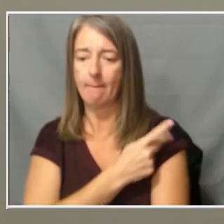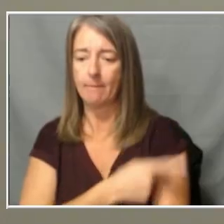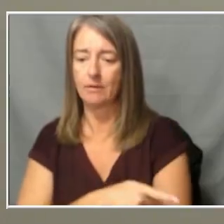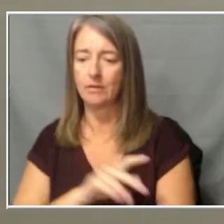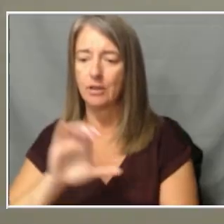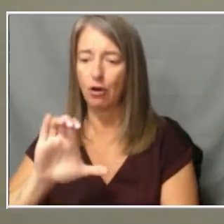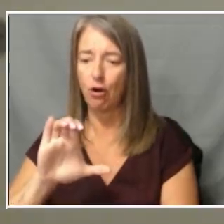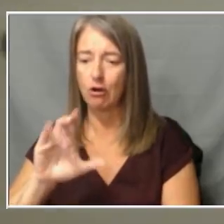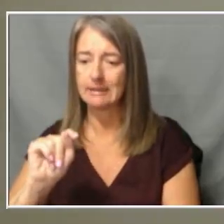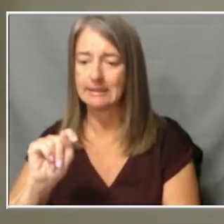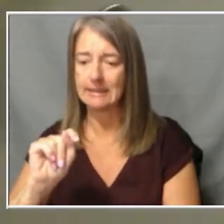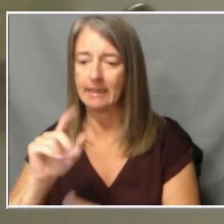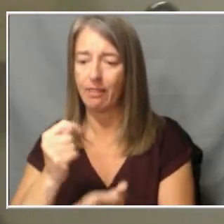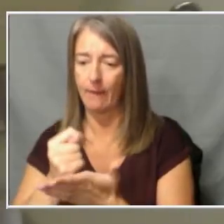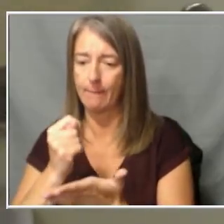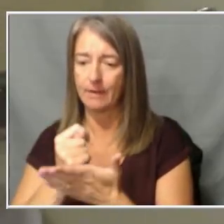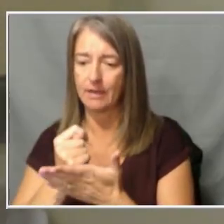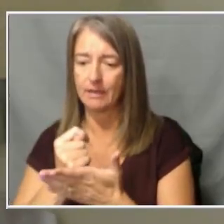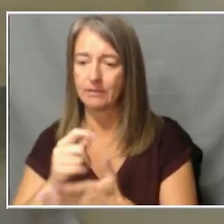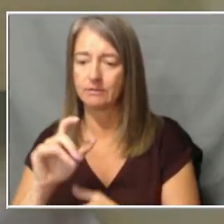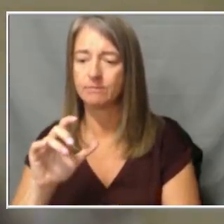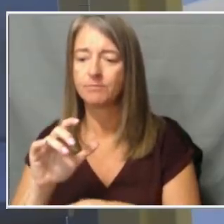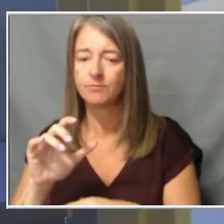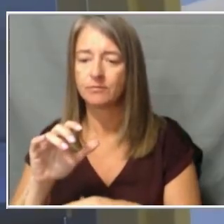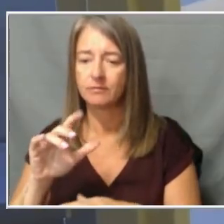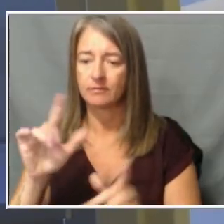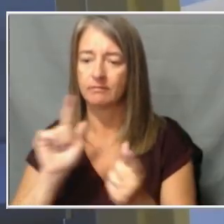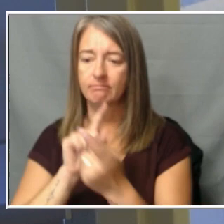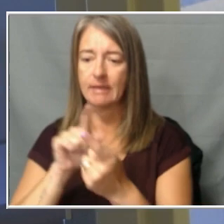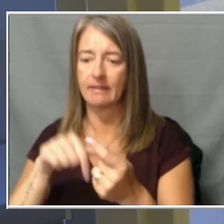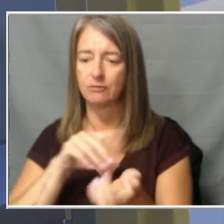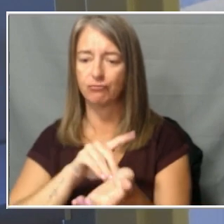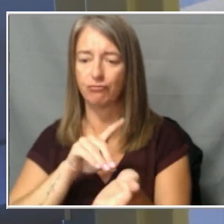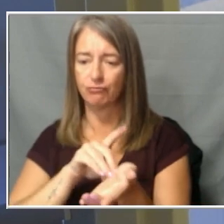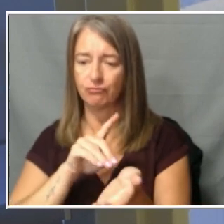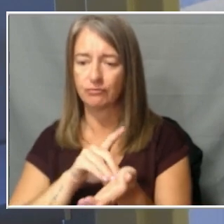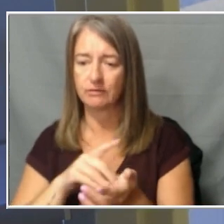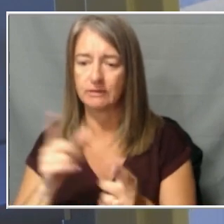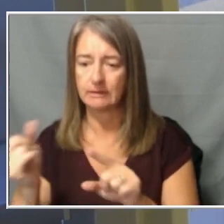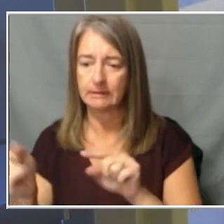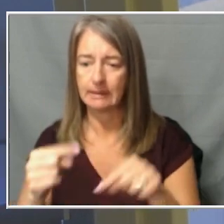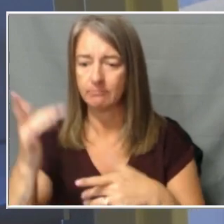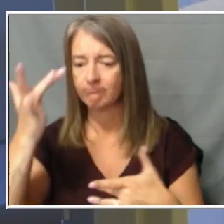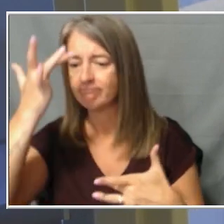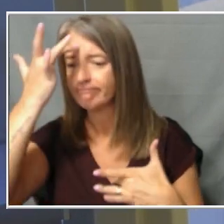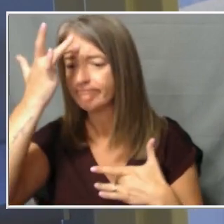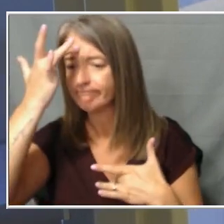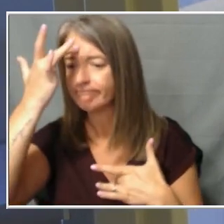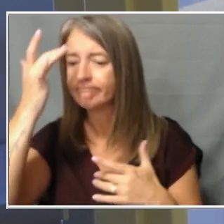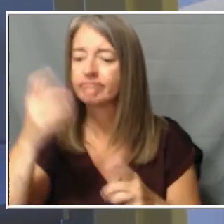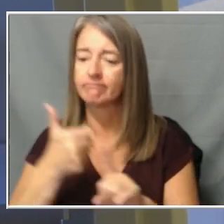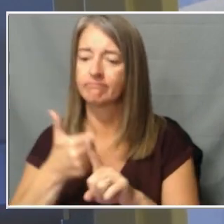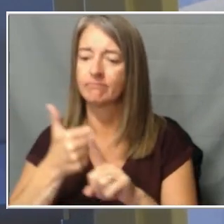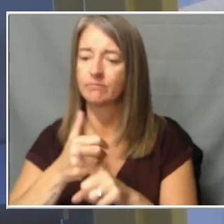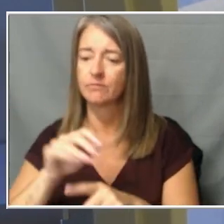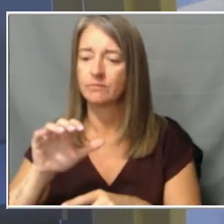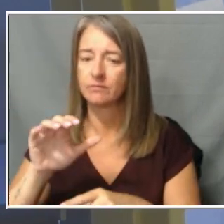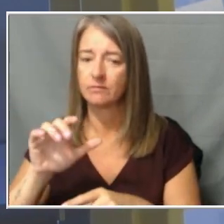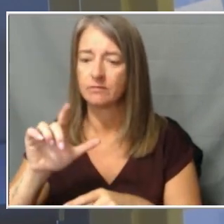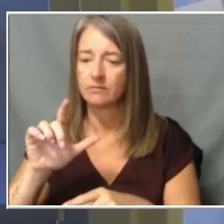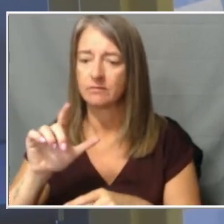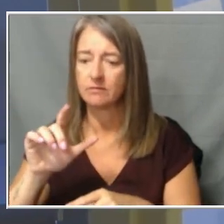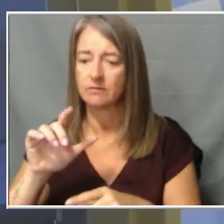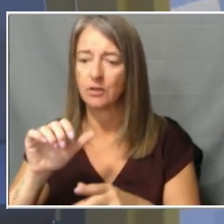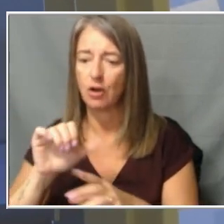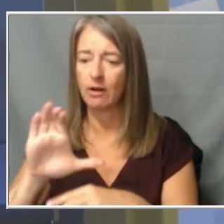therapy. And that is when she met Dr. Sunil Abhyankar. She came to us quite ill and her leukemia was resistant